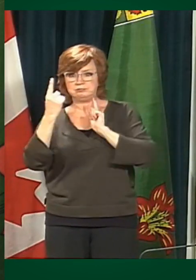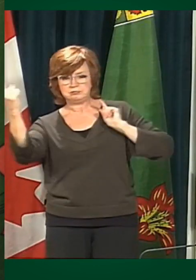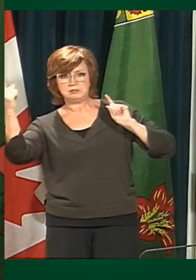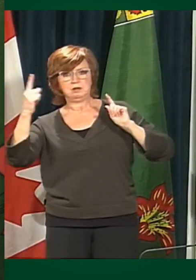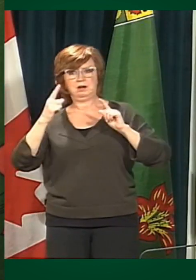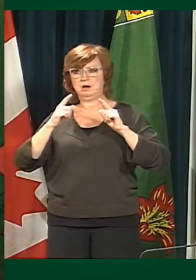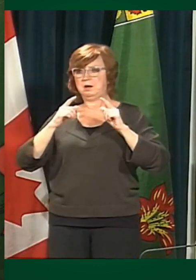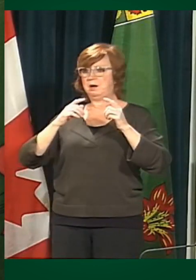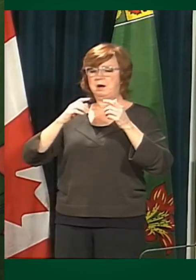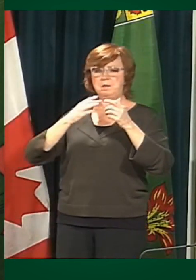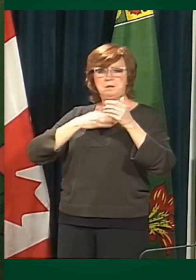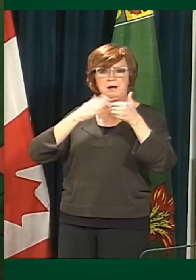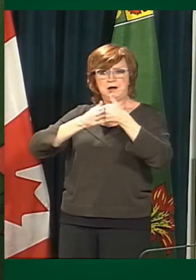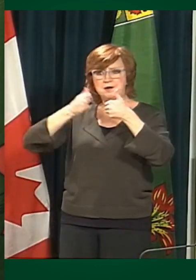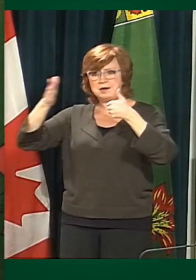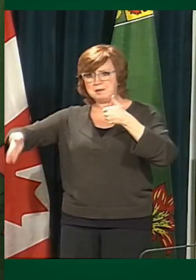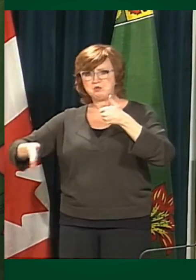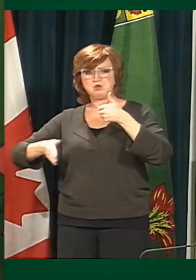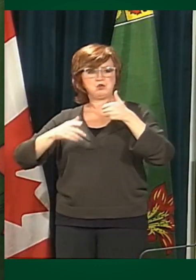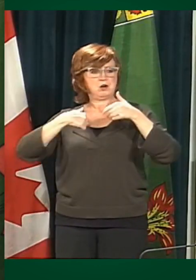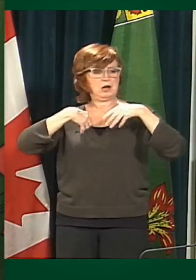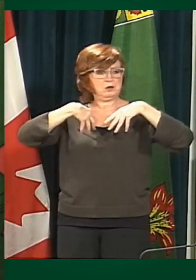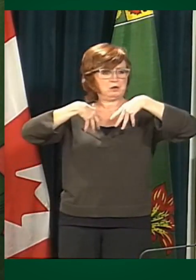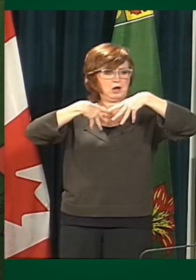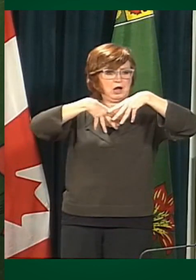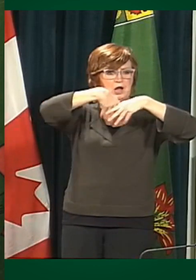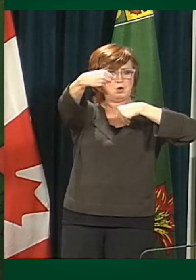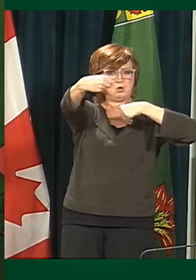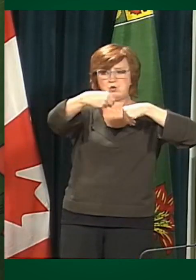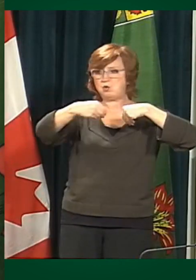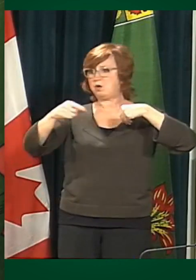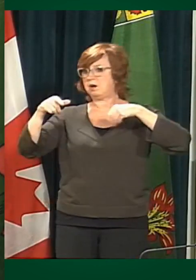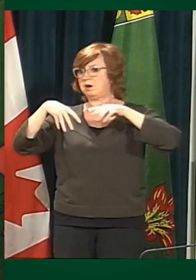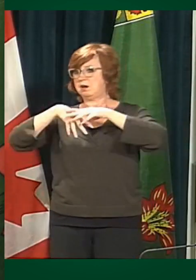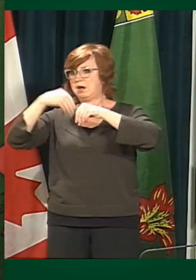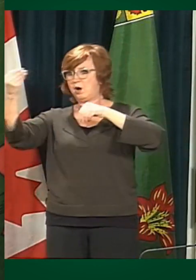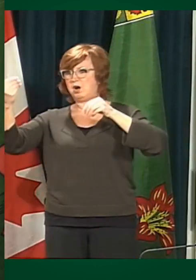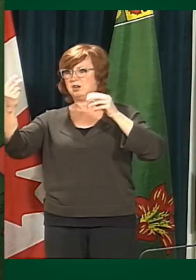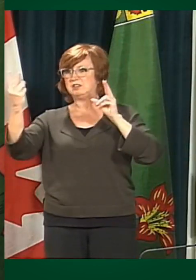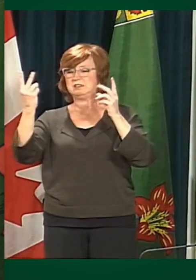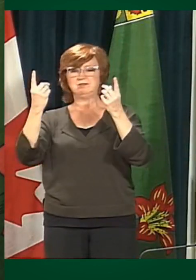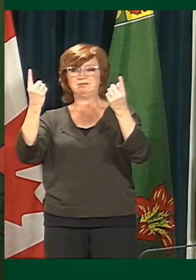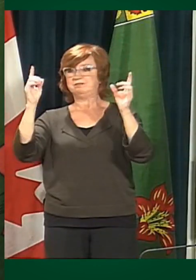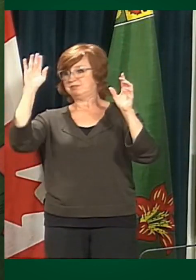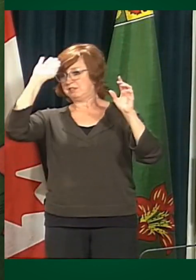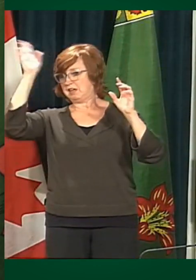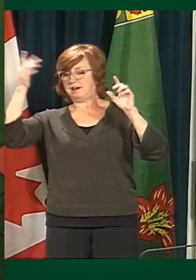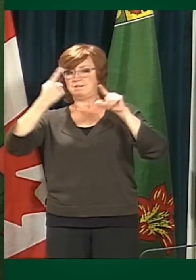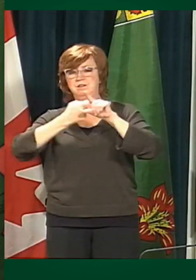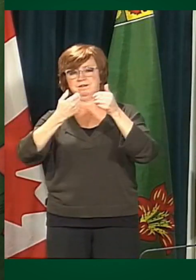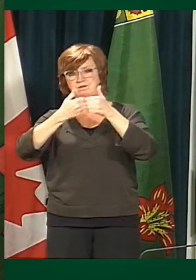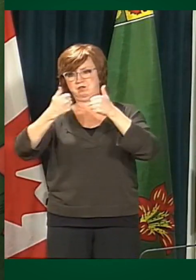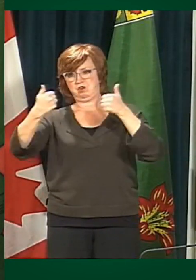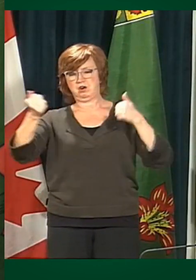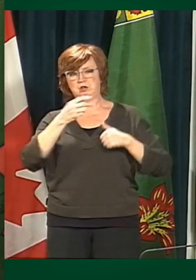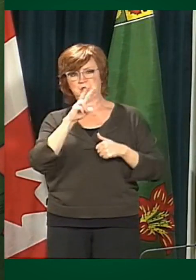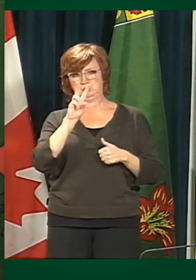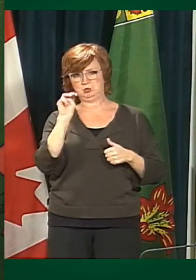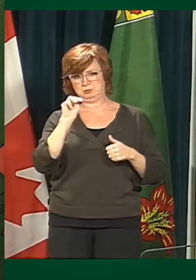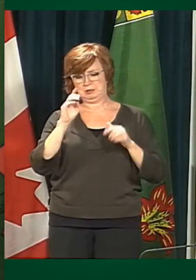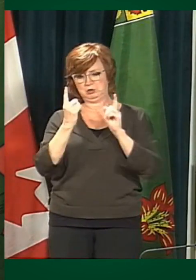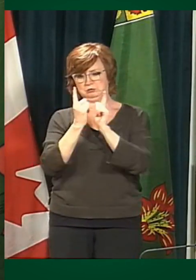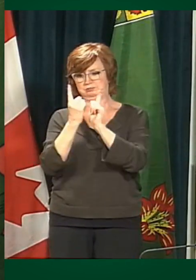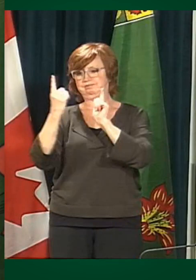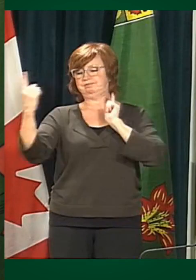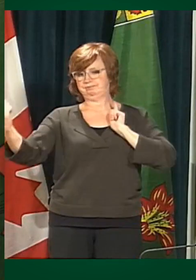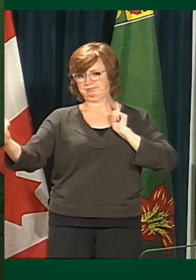out. So certainly greet, have a chat, but maintain that 2+ meter distance. And no harm standing even 3 or 4 meters away. You